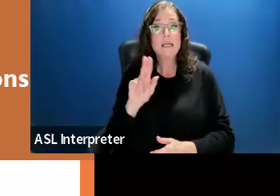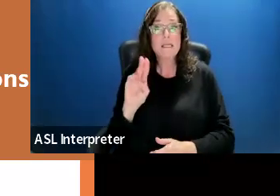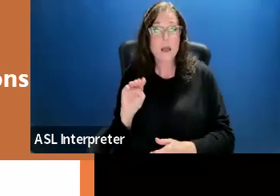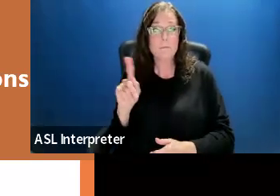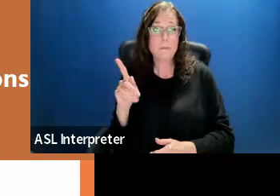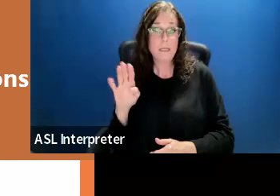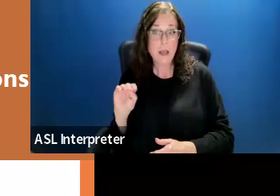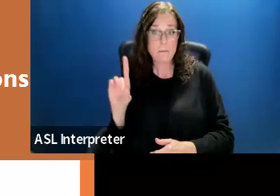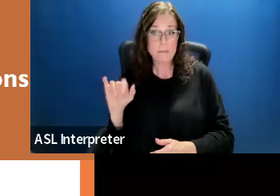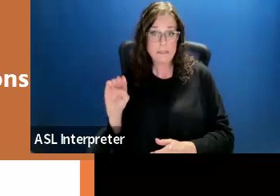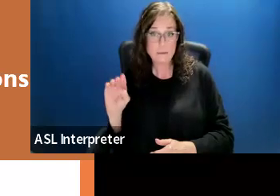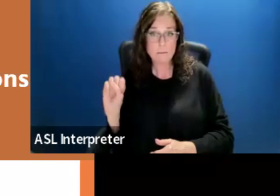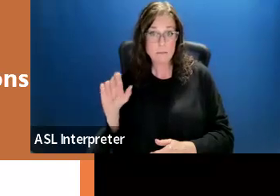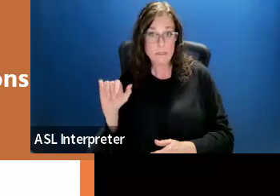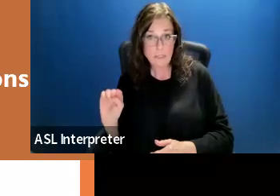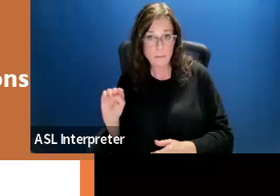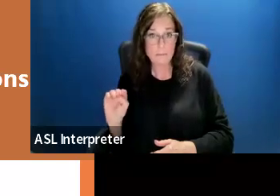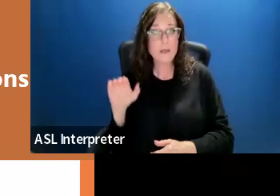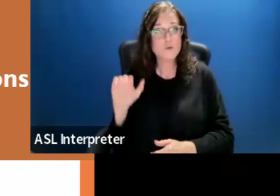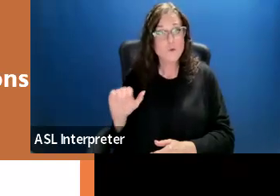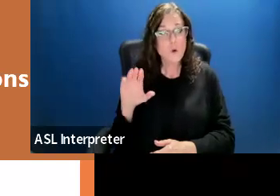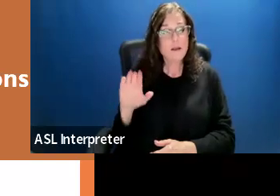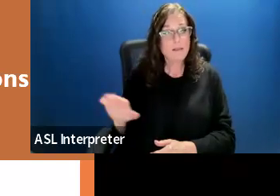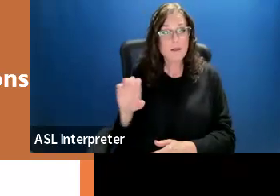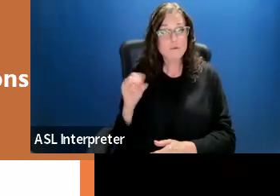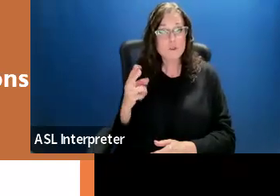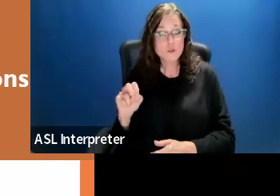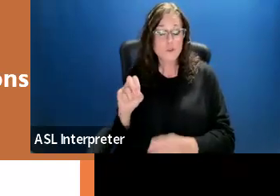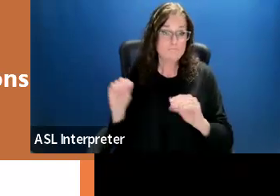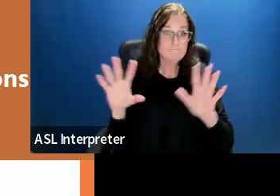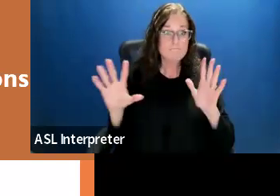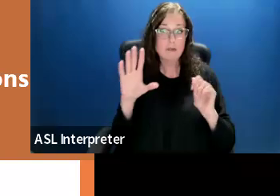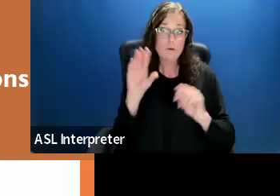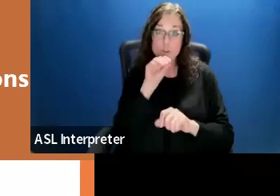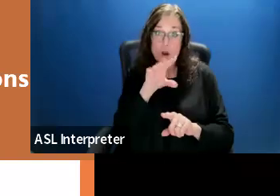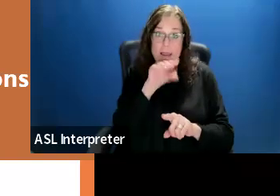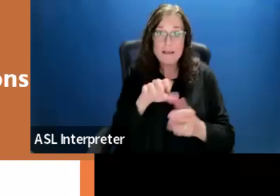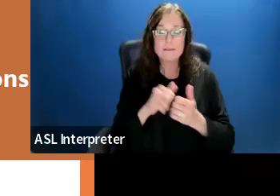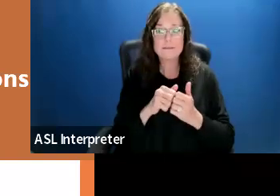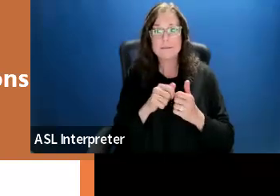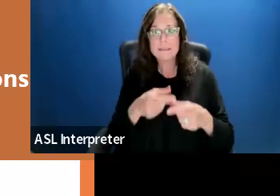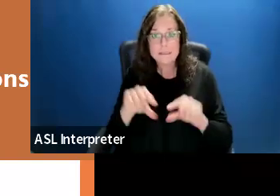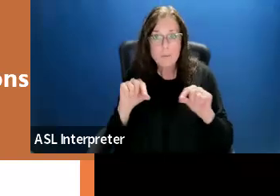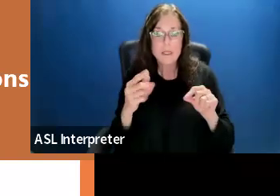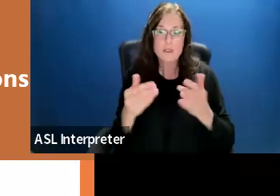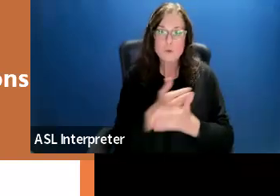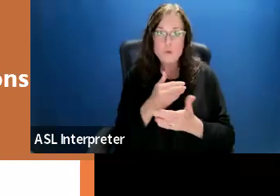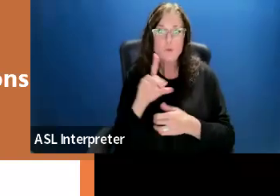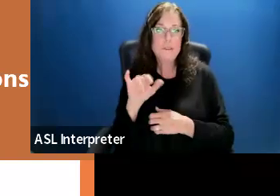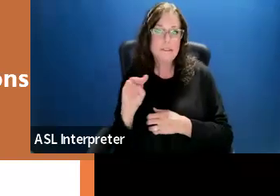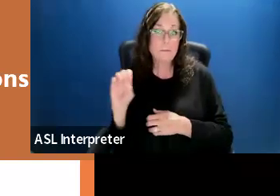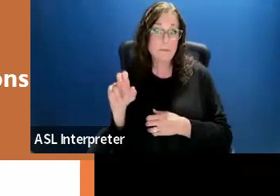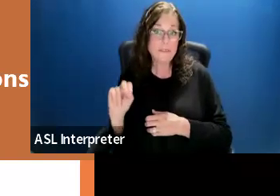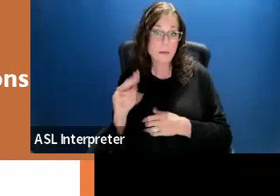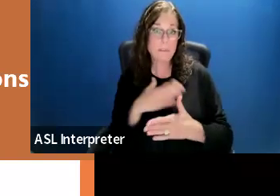Sum. Join a little shoe on a magical adventure with dragons, dumplings, and a new dim sum experience. This inspiring